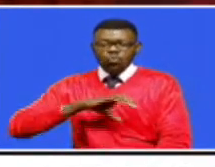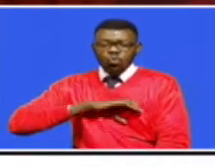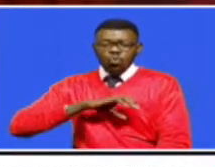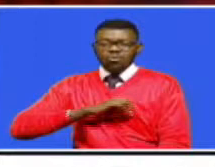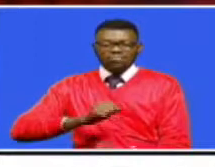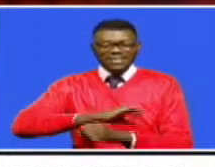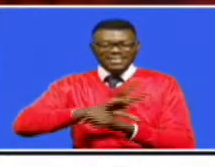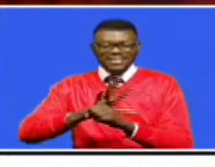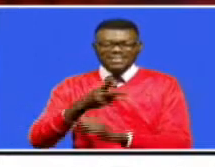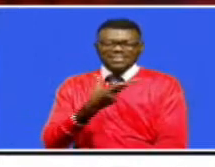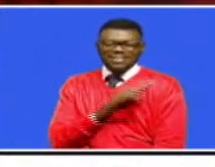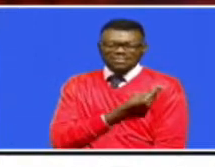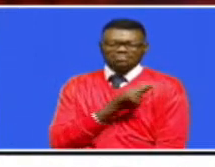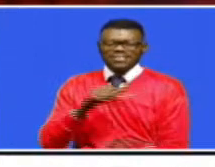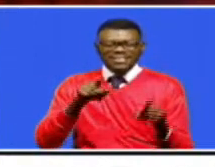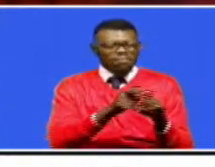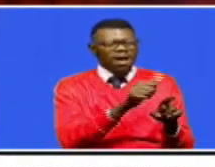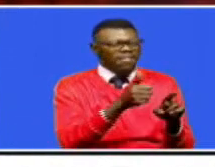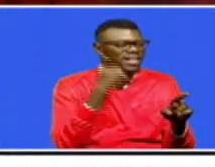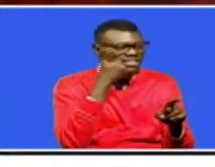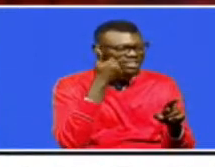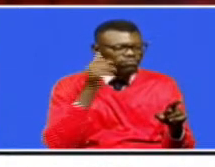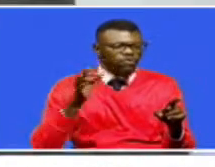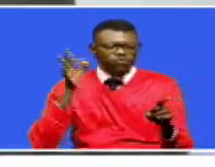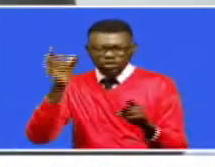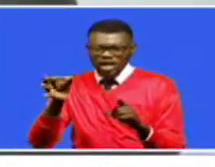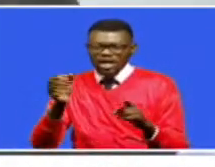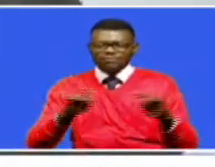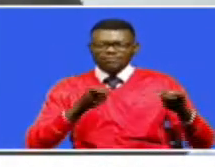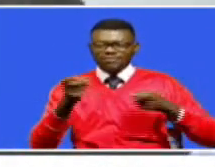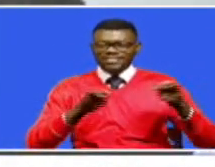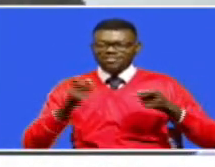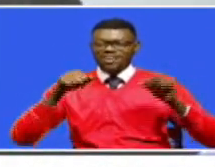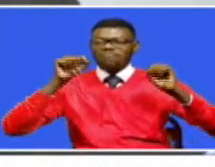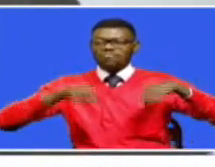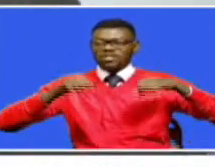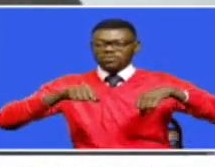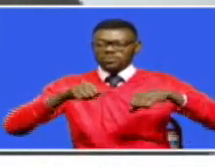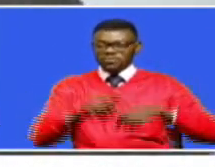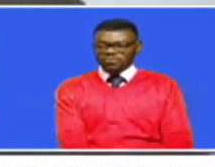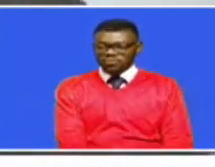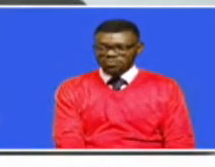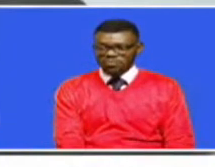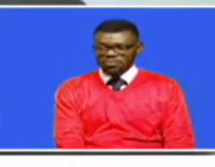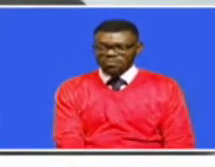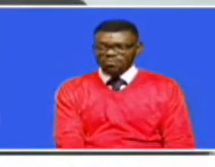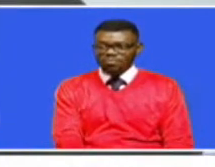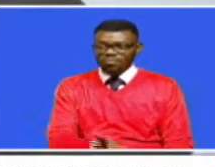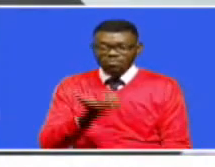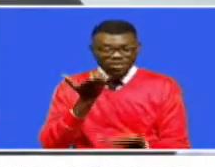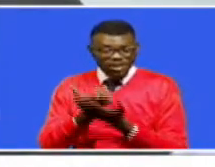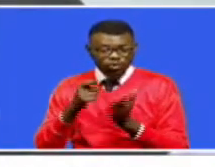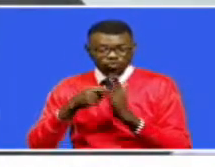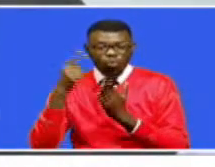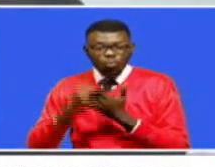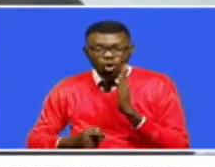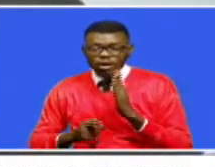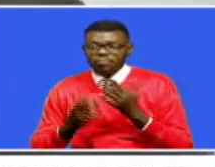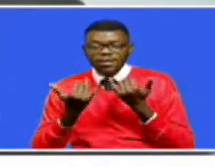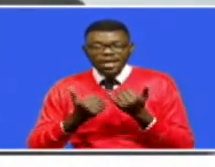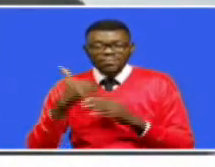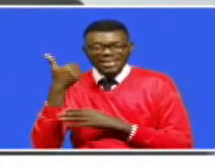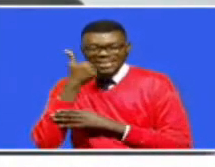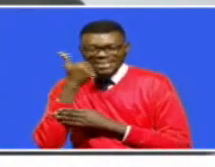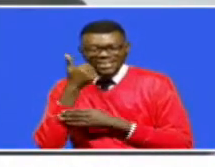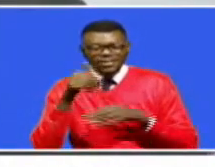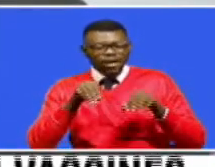combat other diseases and pandemics in future. Evidence suggests that the likelihood of pandemics has increased